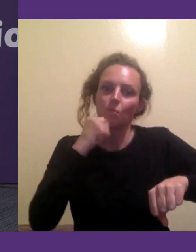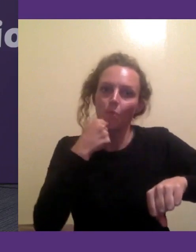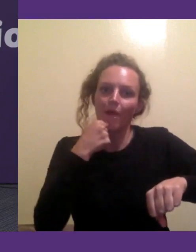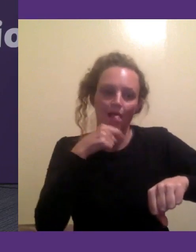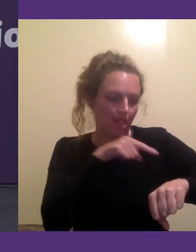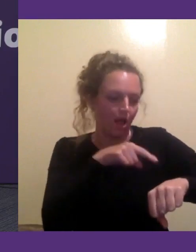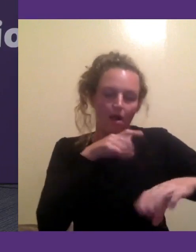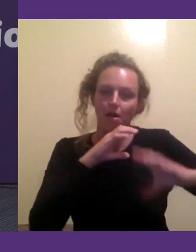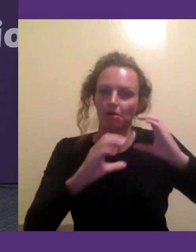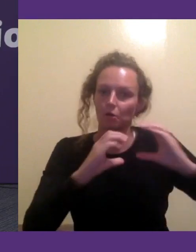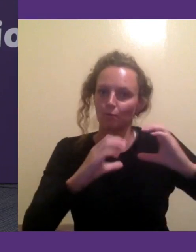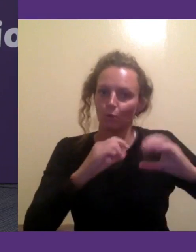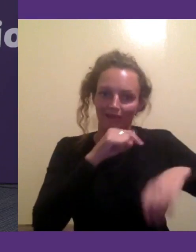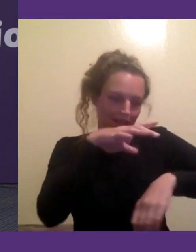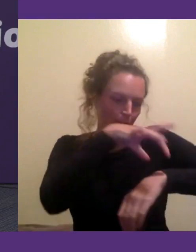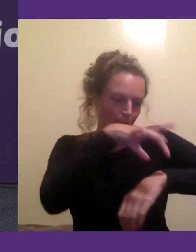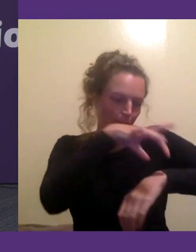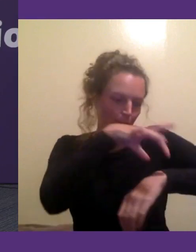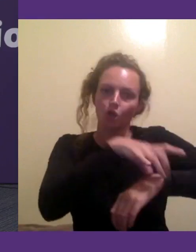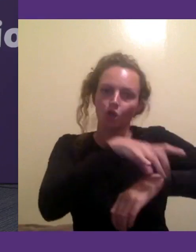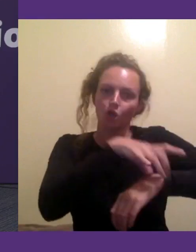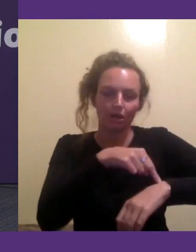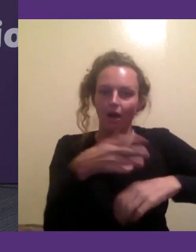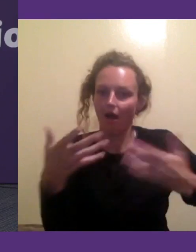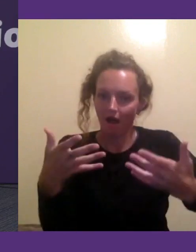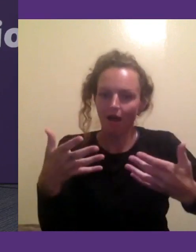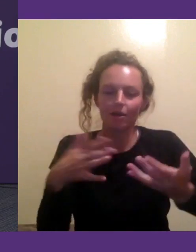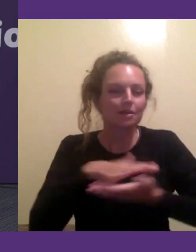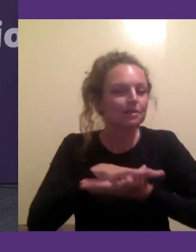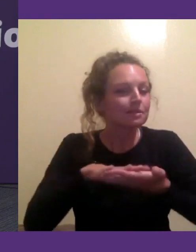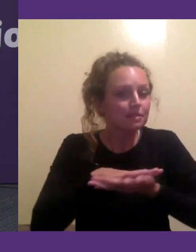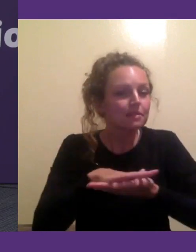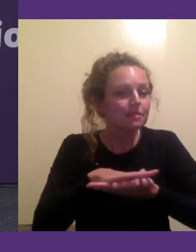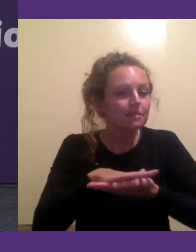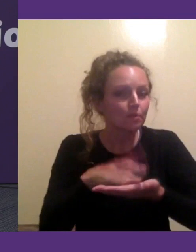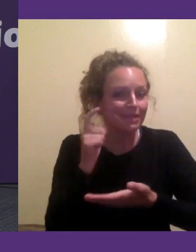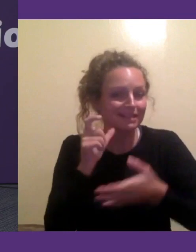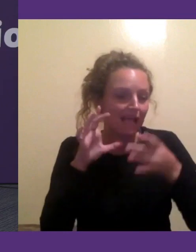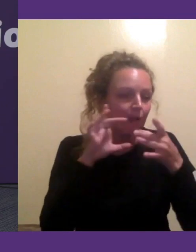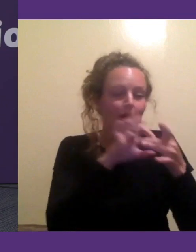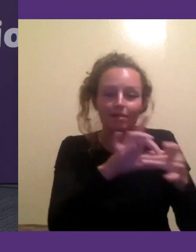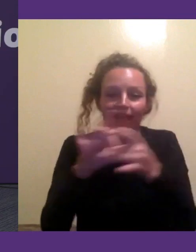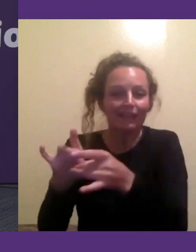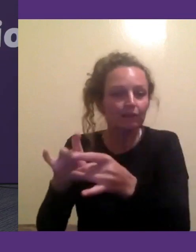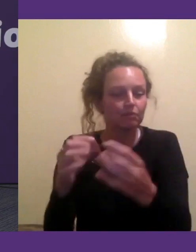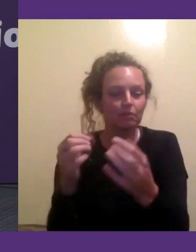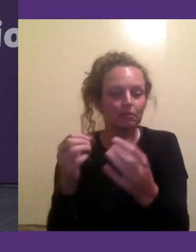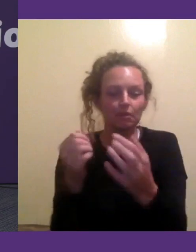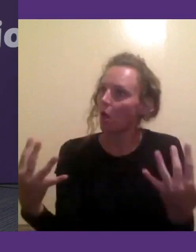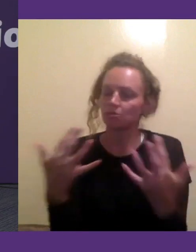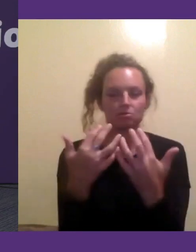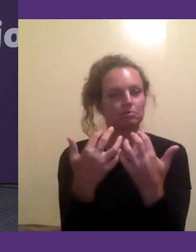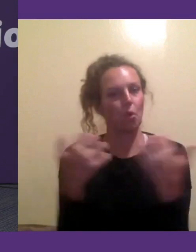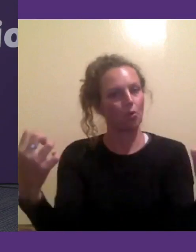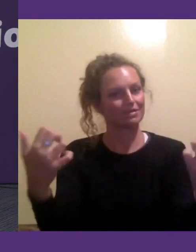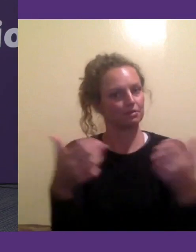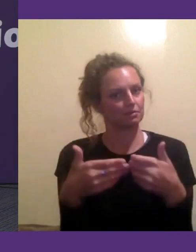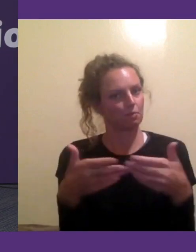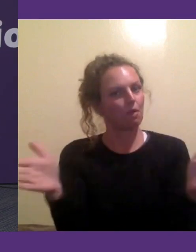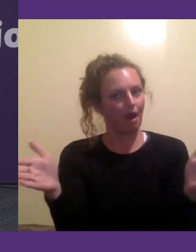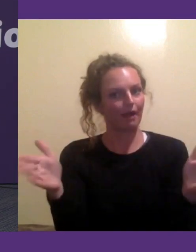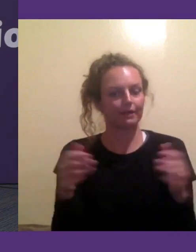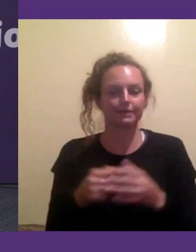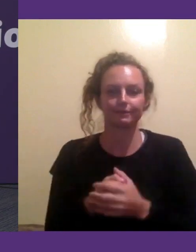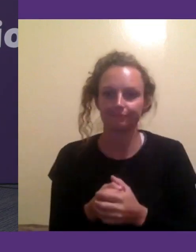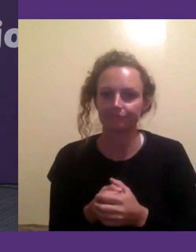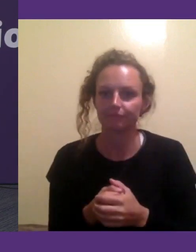pulled part of this out into something we call quick actions, which you can find within the accessibility settings as well, that are sort of set